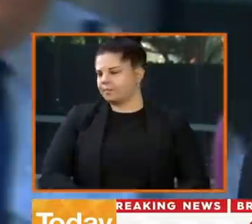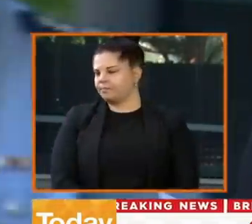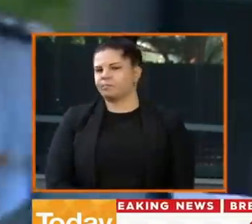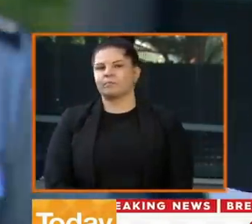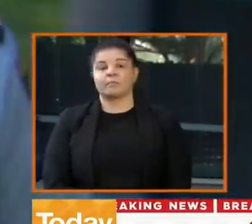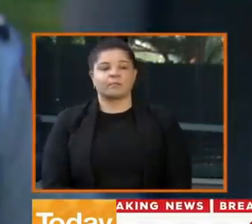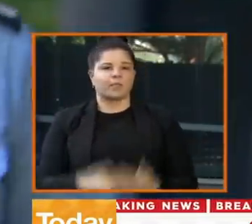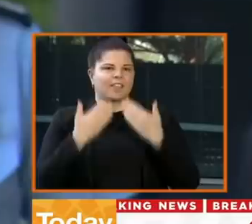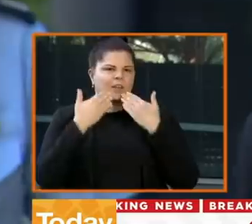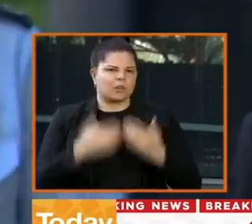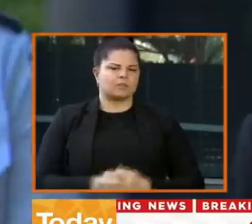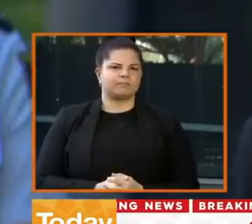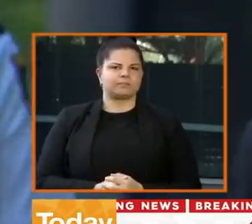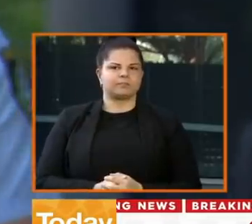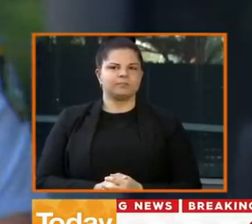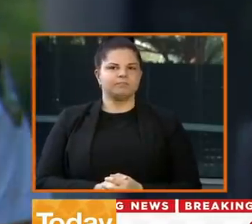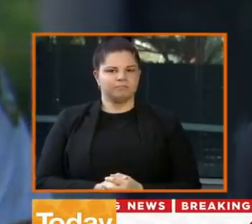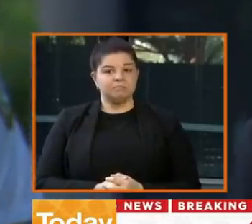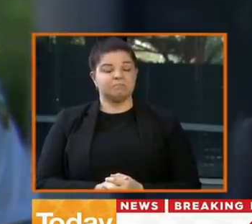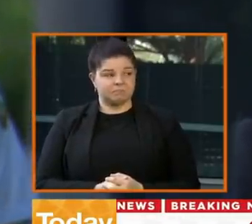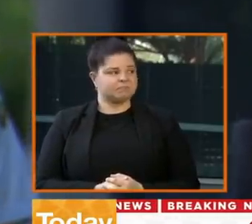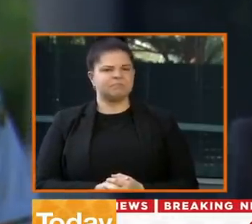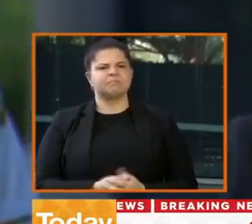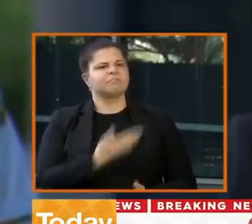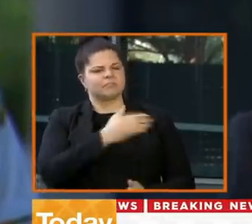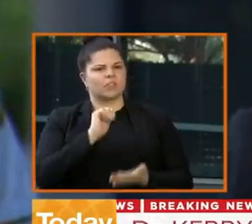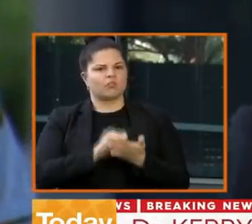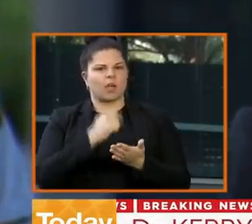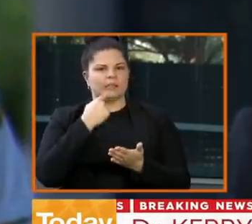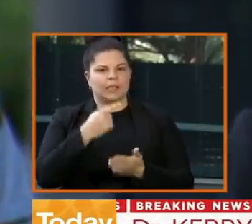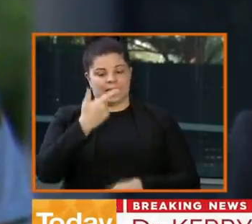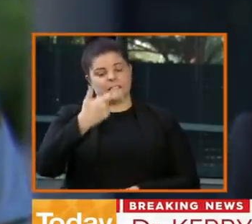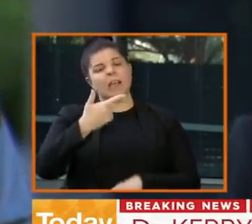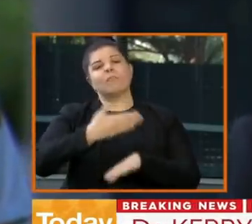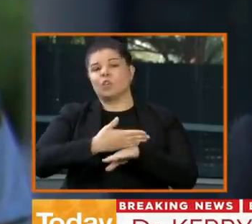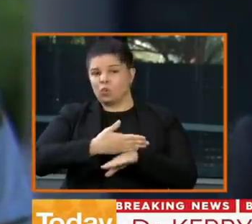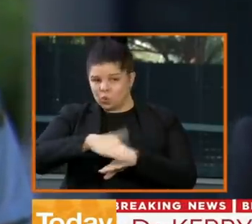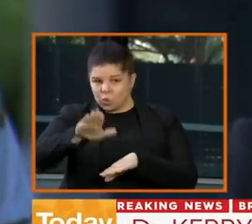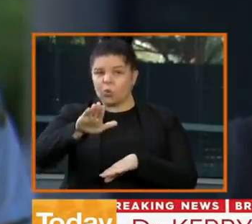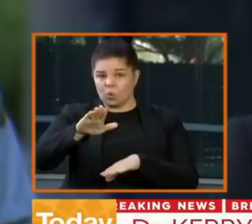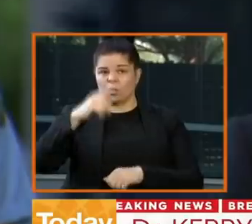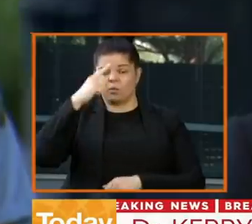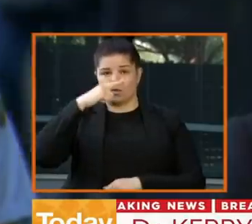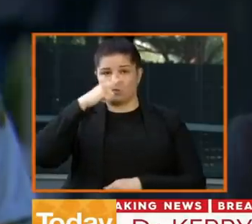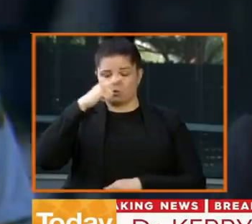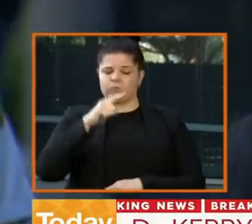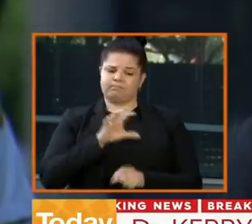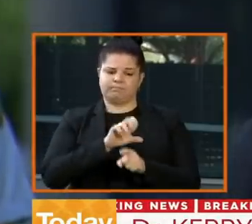Thank you, Premier. So as the Premier has indicated, we've had 7 new cases and that brings our confirmed cases